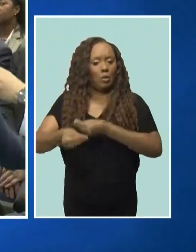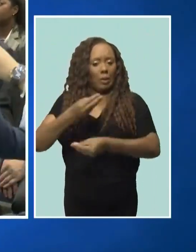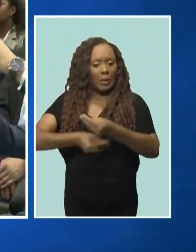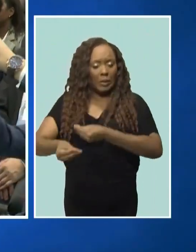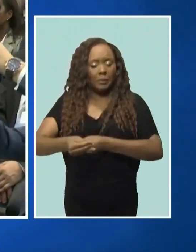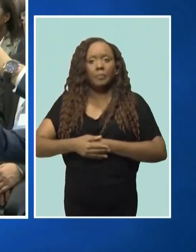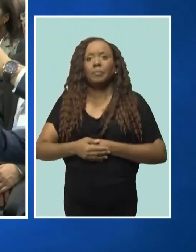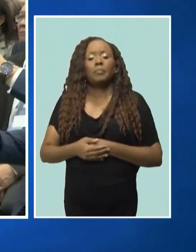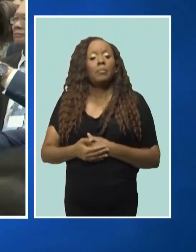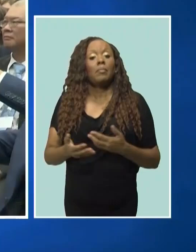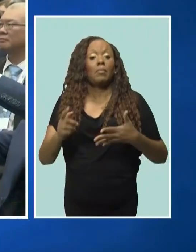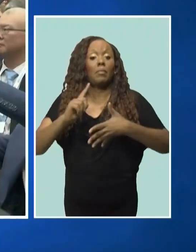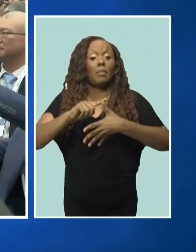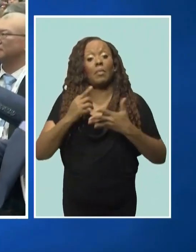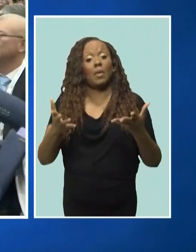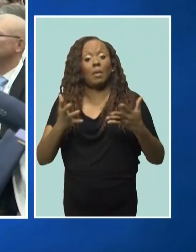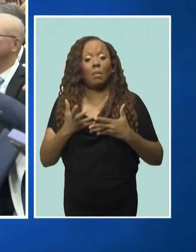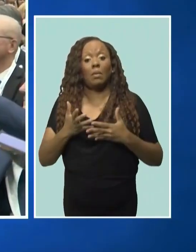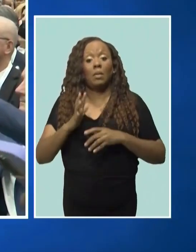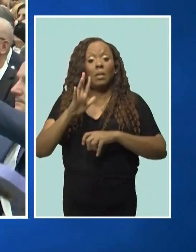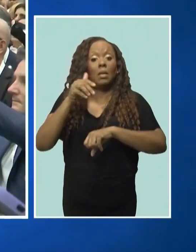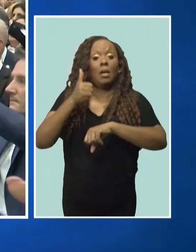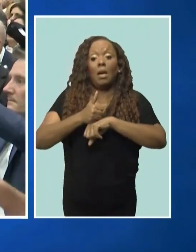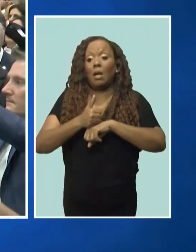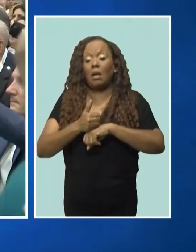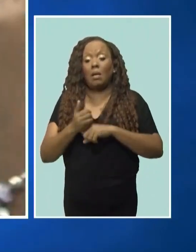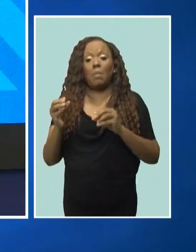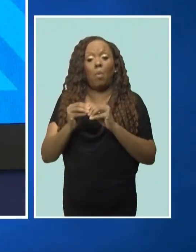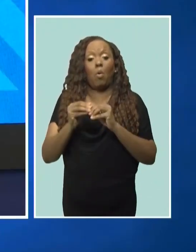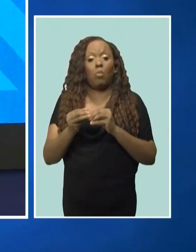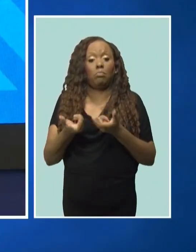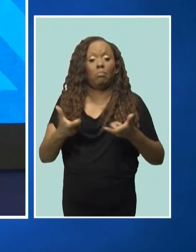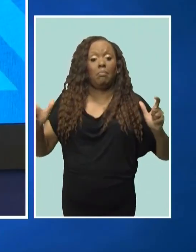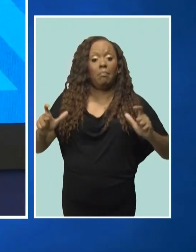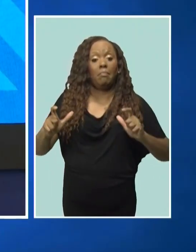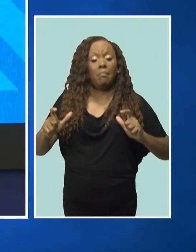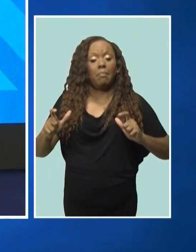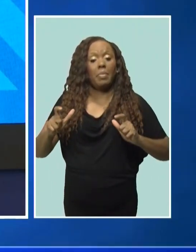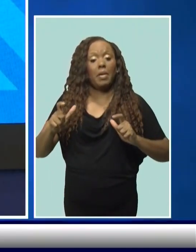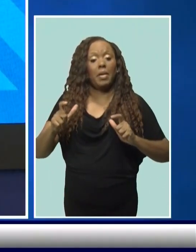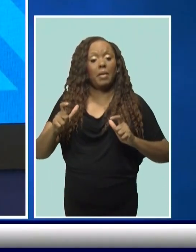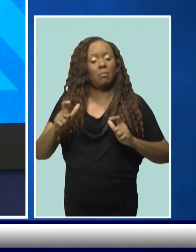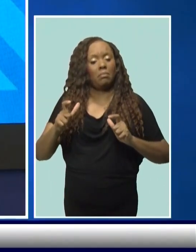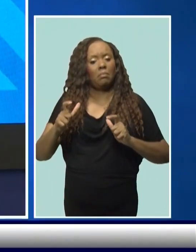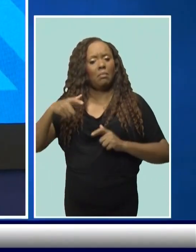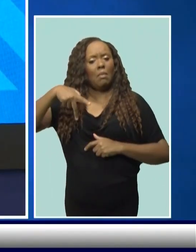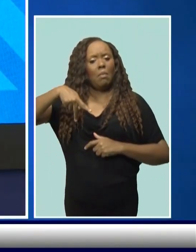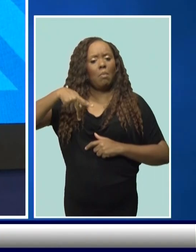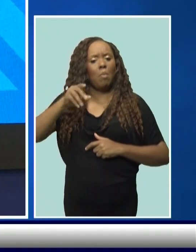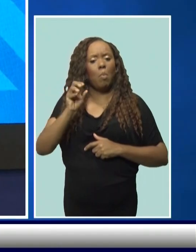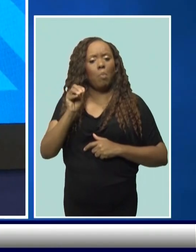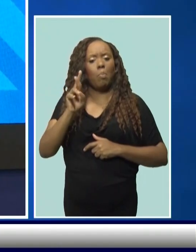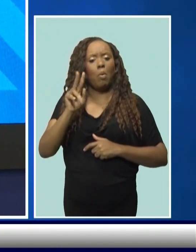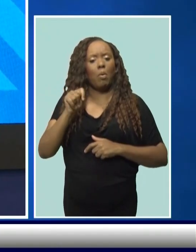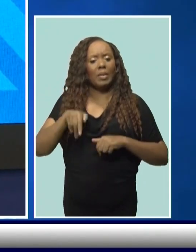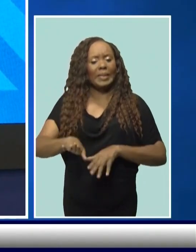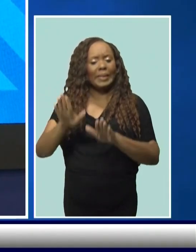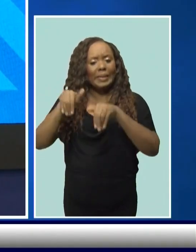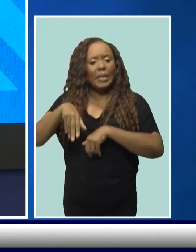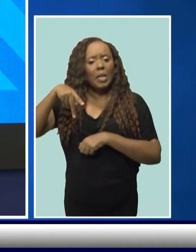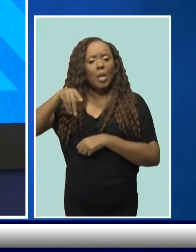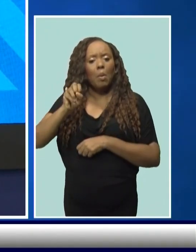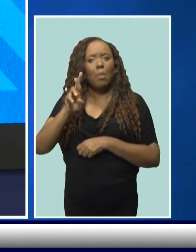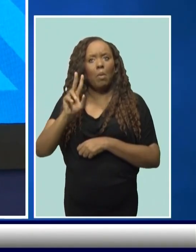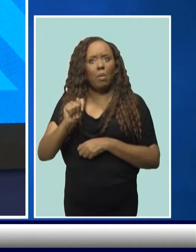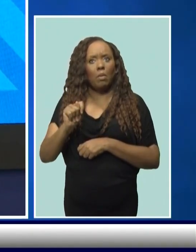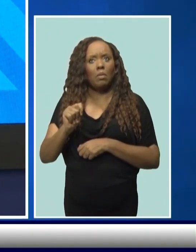port to allow Barbados to become a trade hub for the South Caribbean. It is the government's policy to be able to ensure